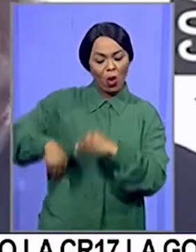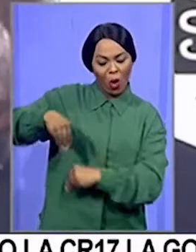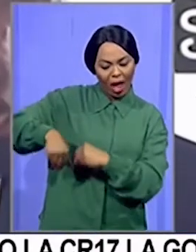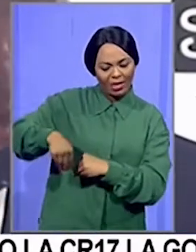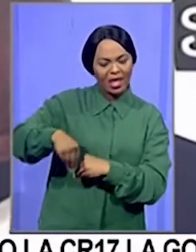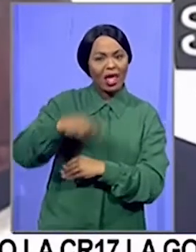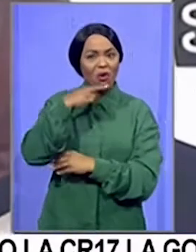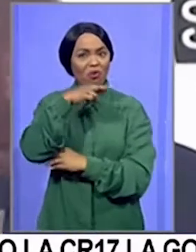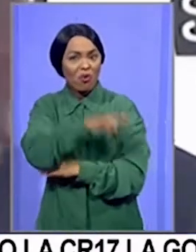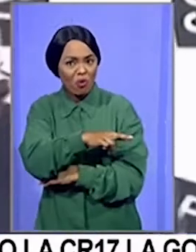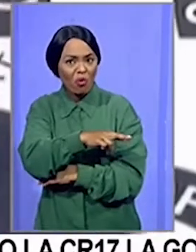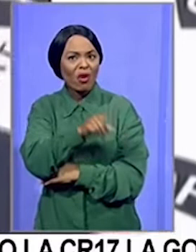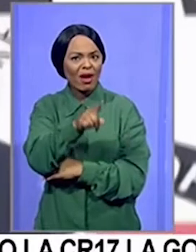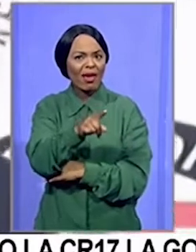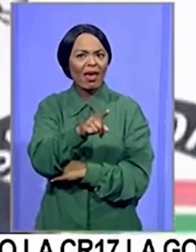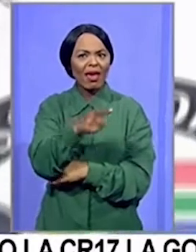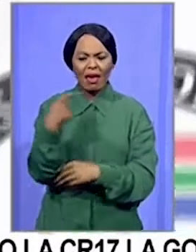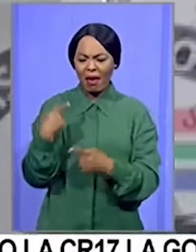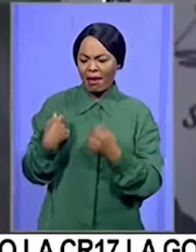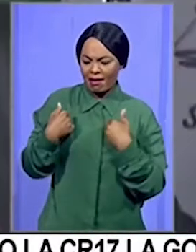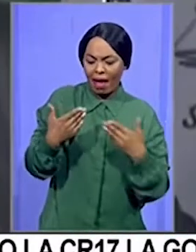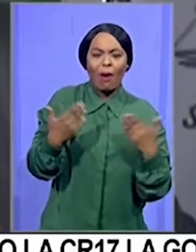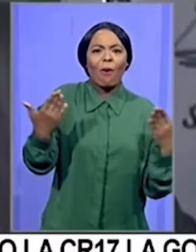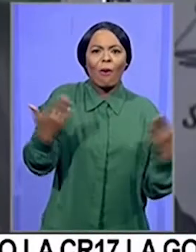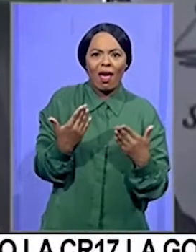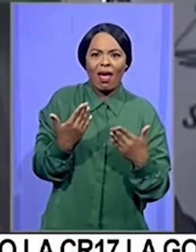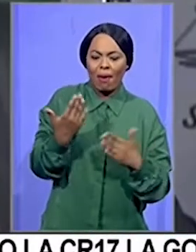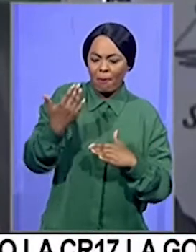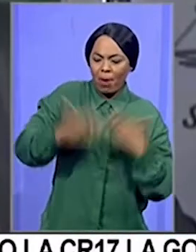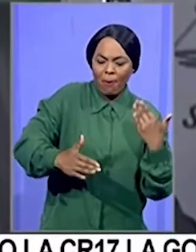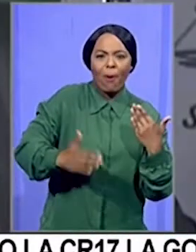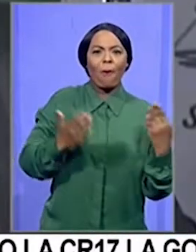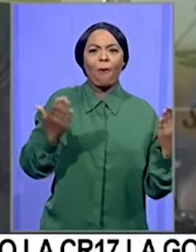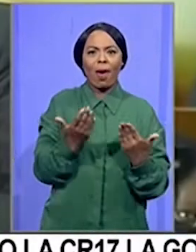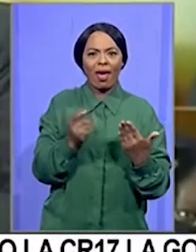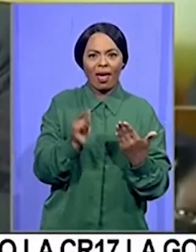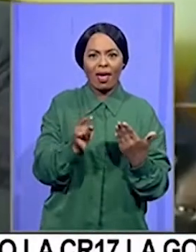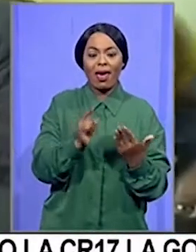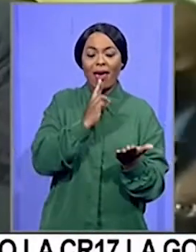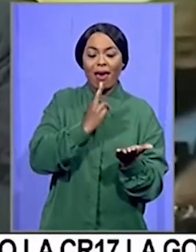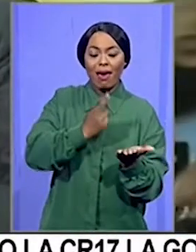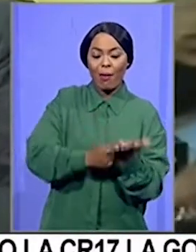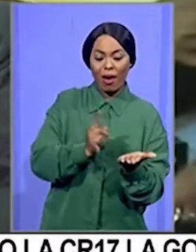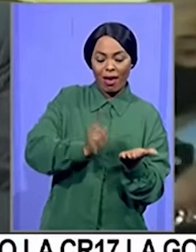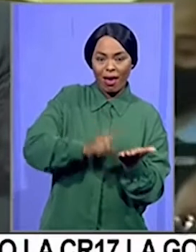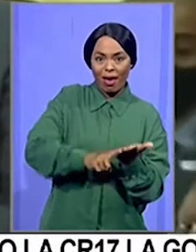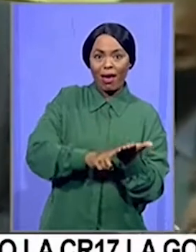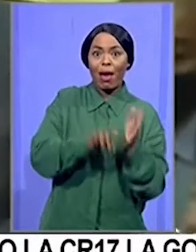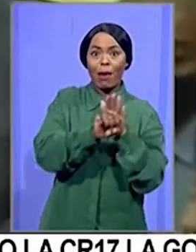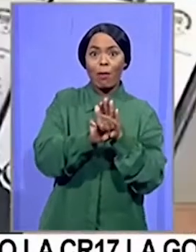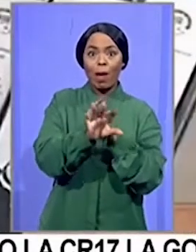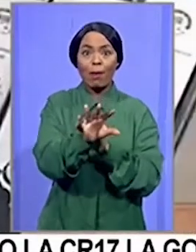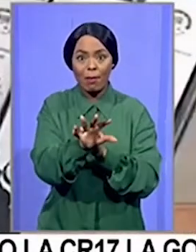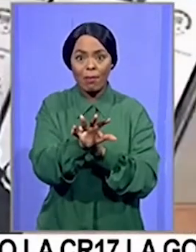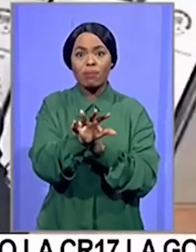fraud. Be keeping Kaga and the governor Tigafao getting rapport. Resale